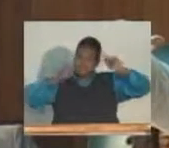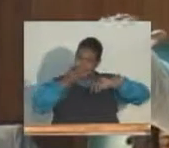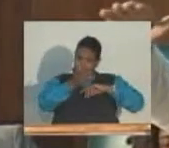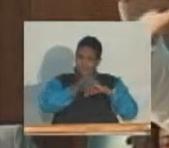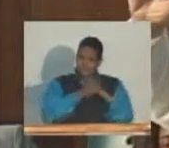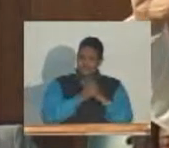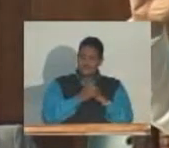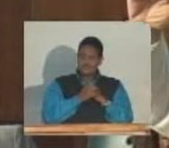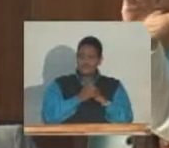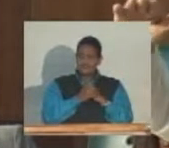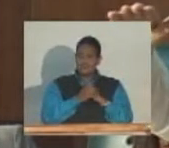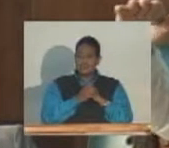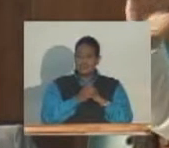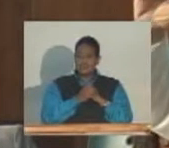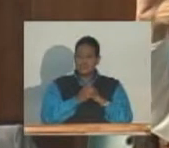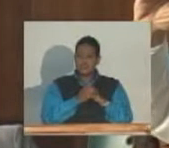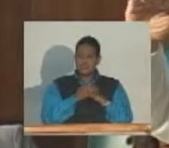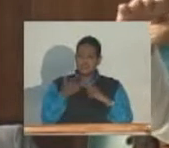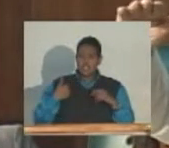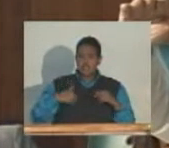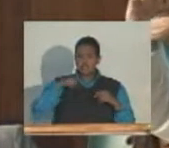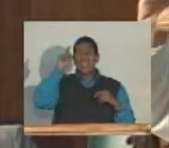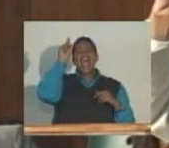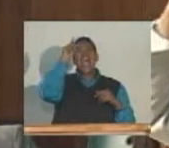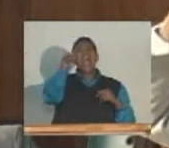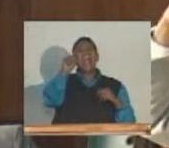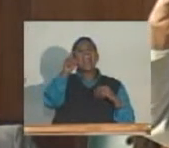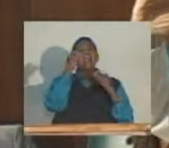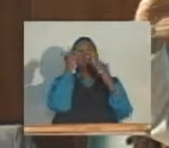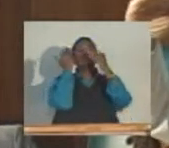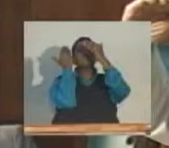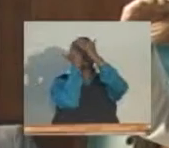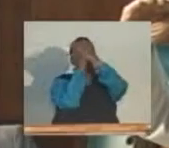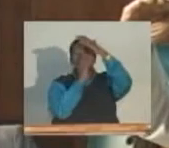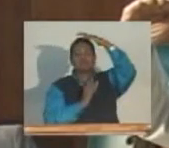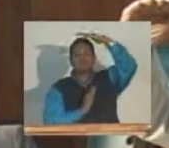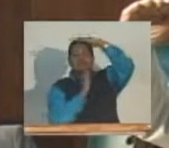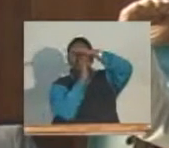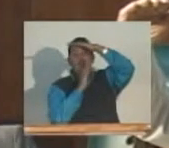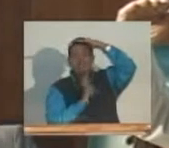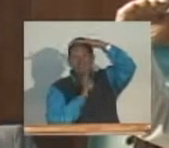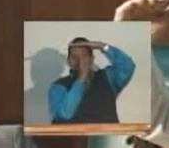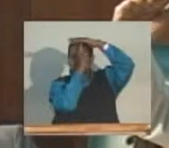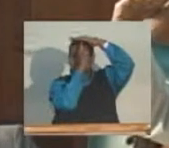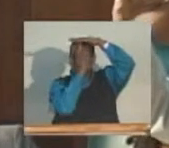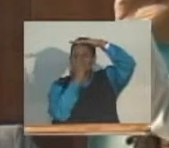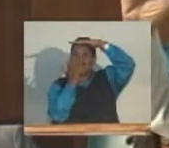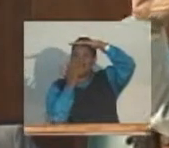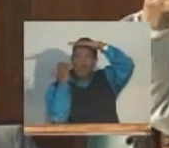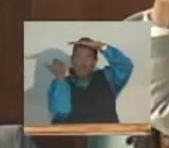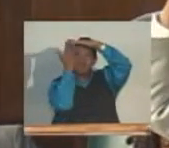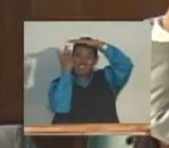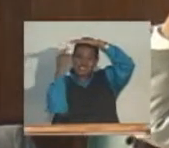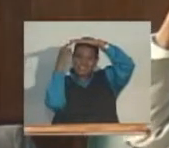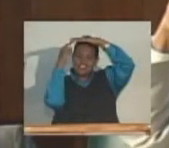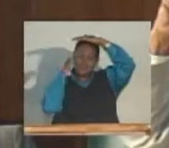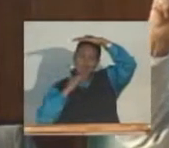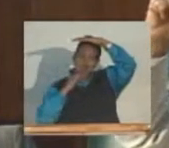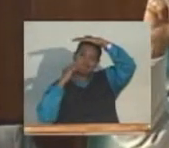and we have to get to that high ground. I'm putting